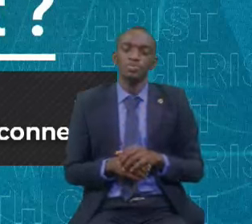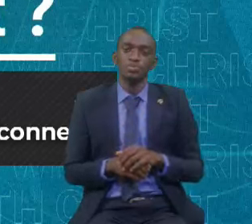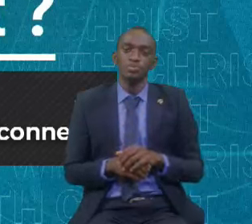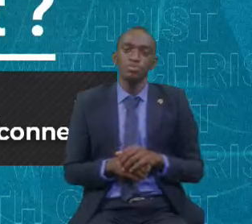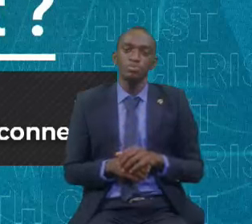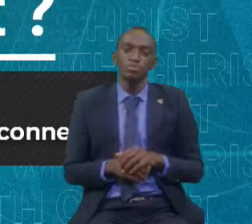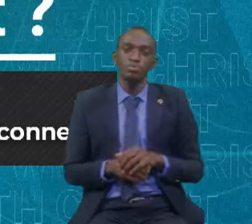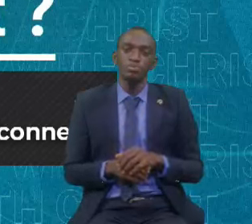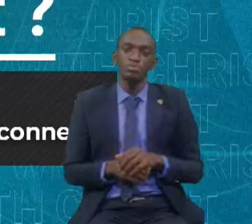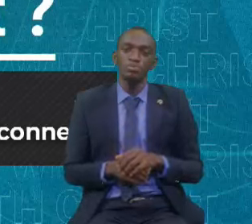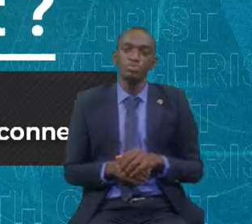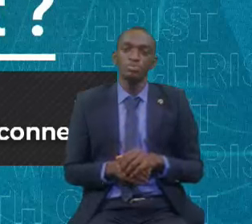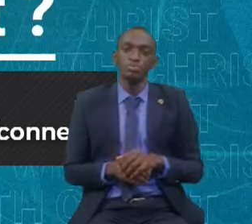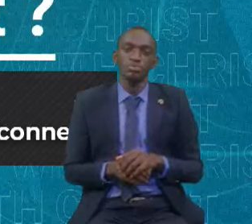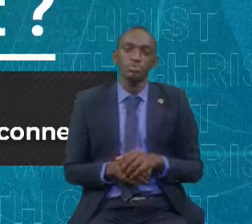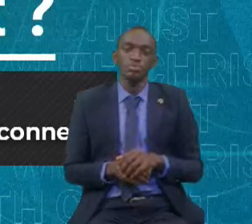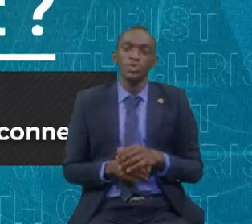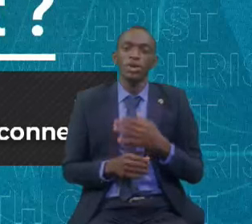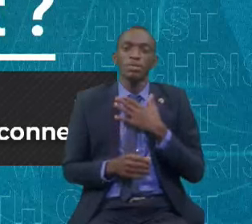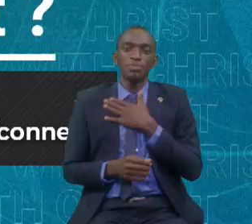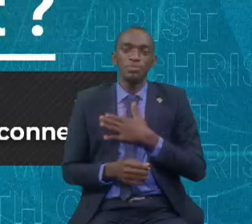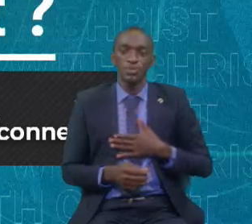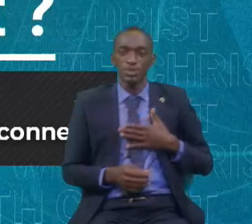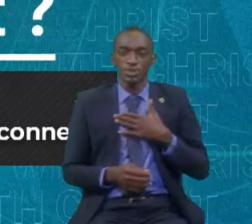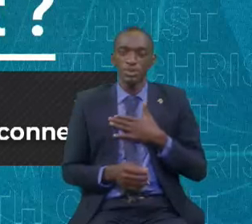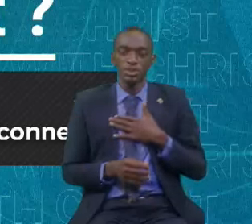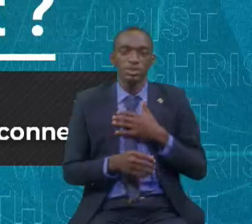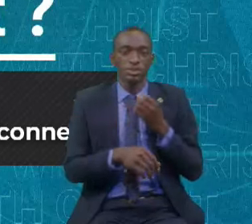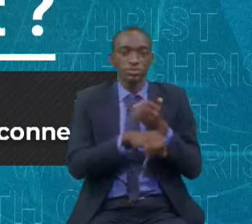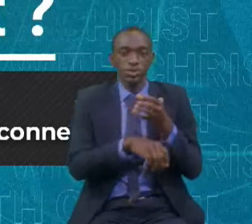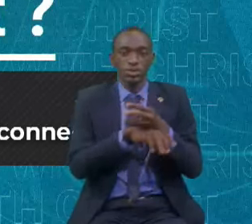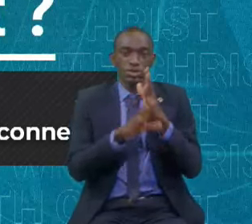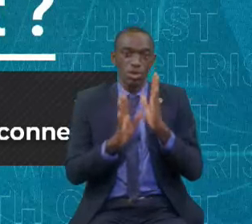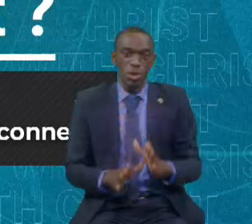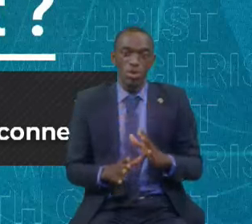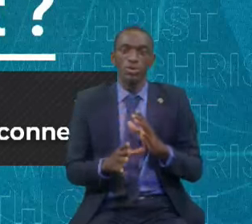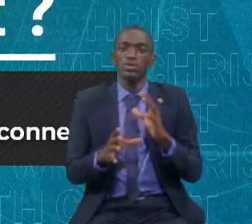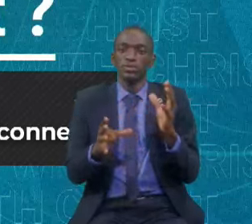up please canel us get to the